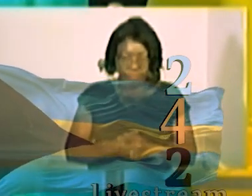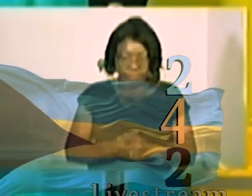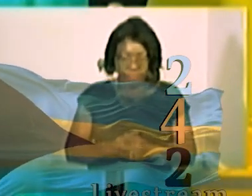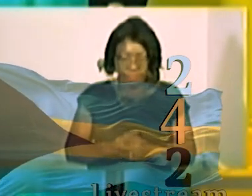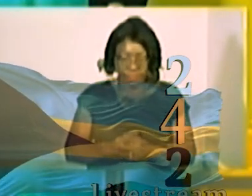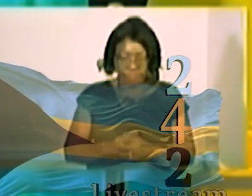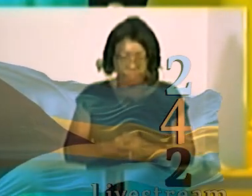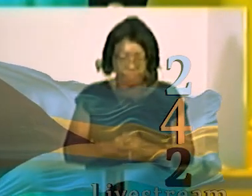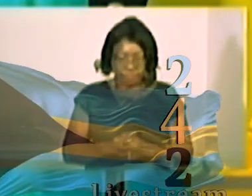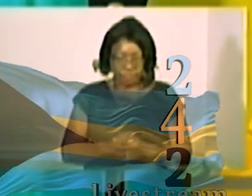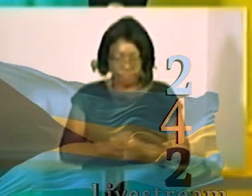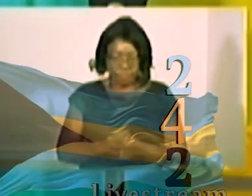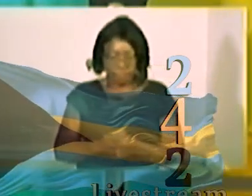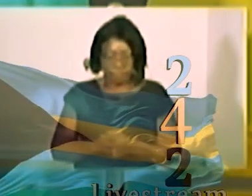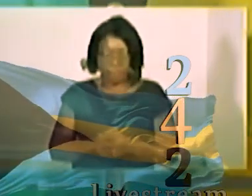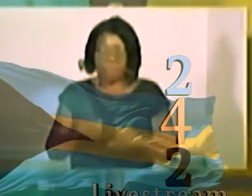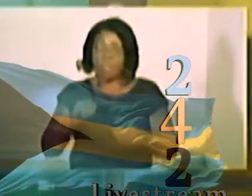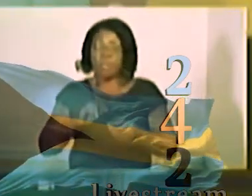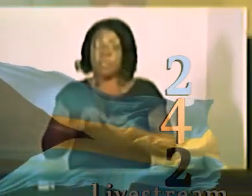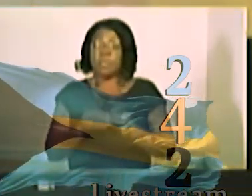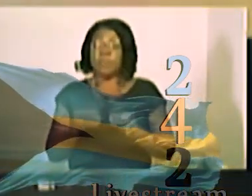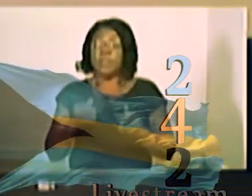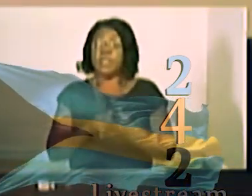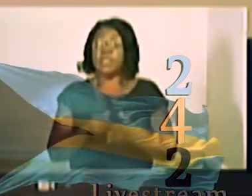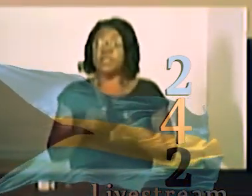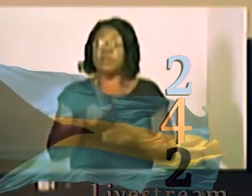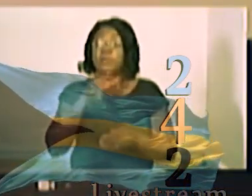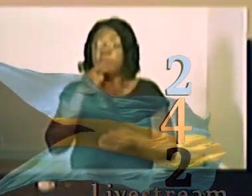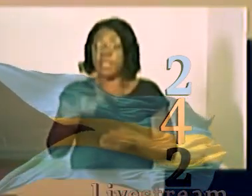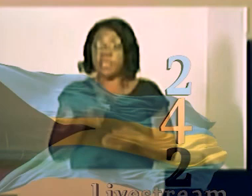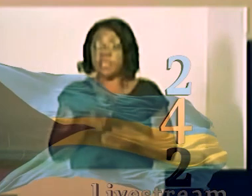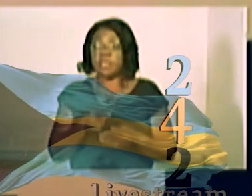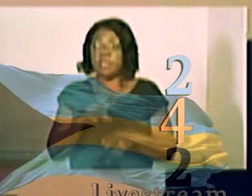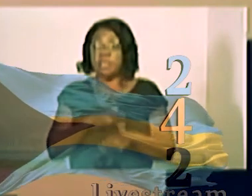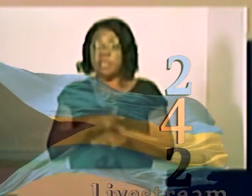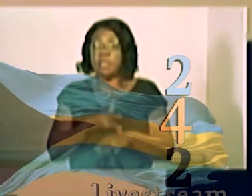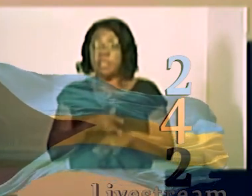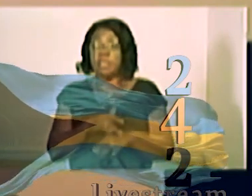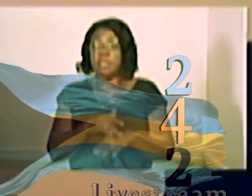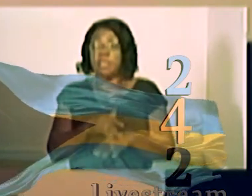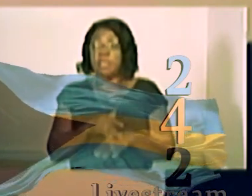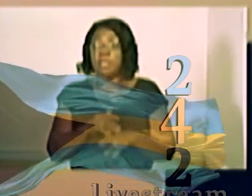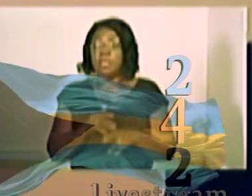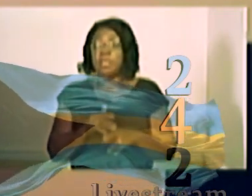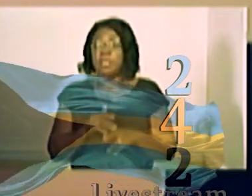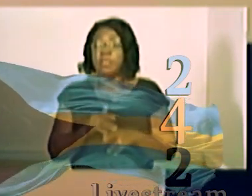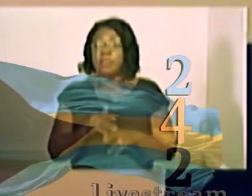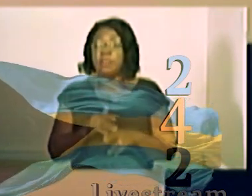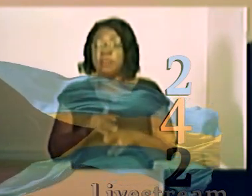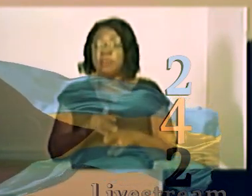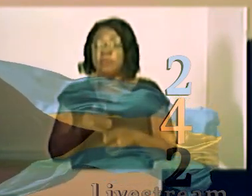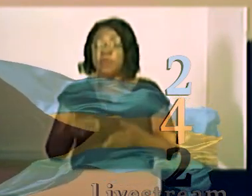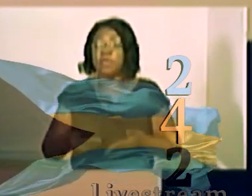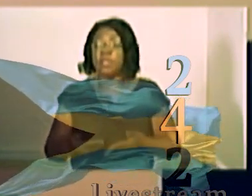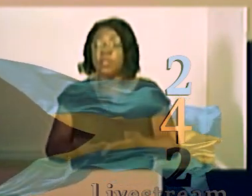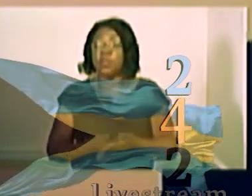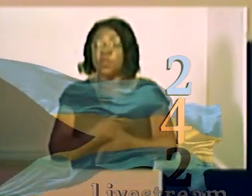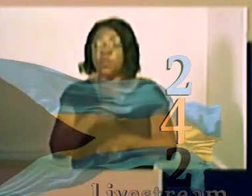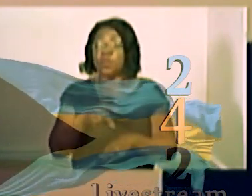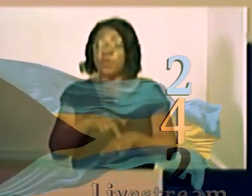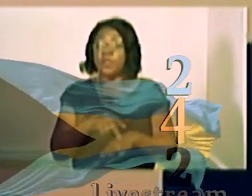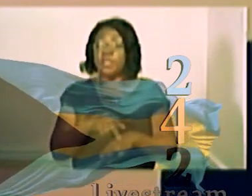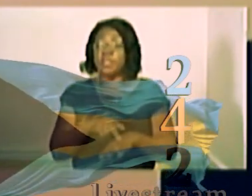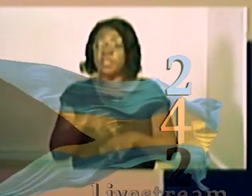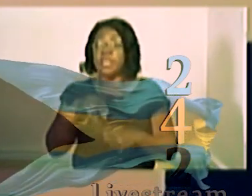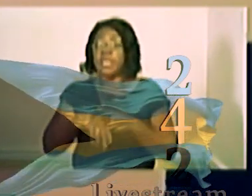Good evening. The numbers that you would have mentioned or would have been mentioned earlier in respect to Nassau figures.